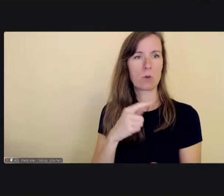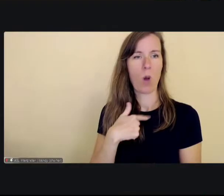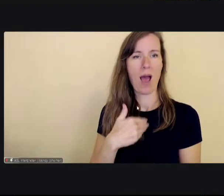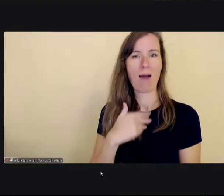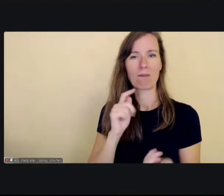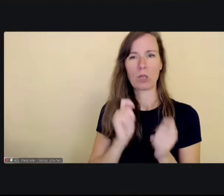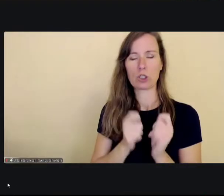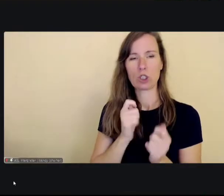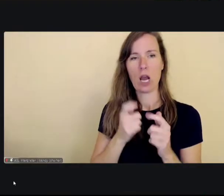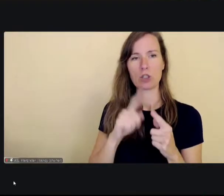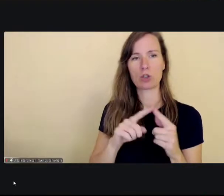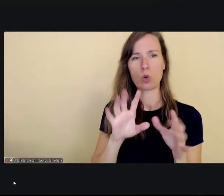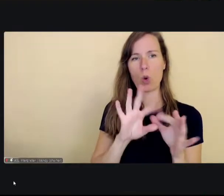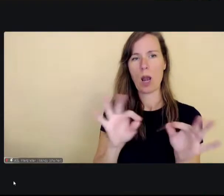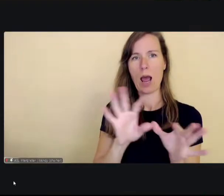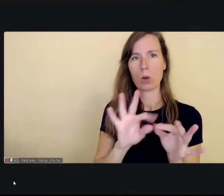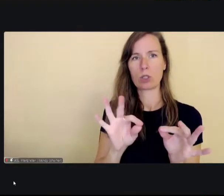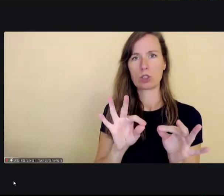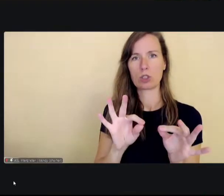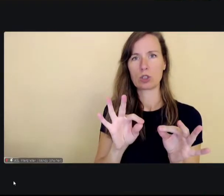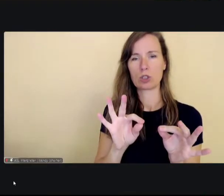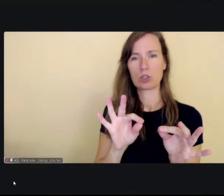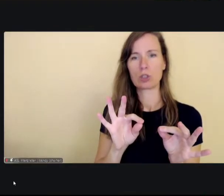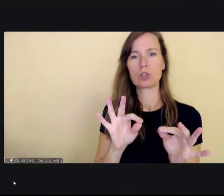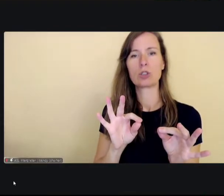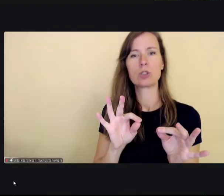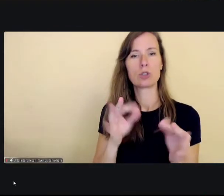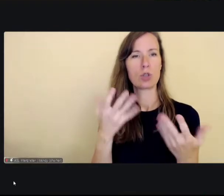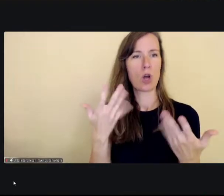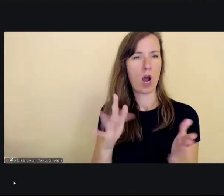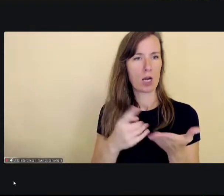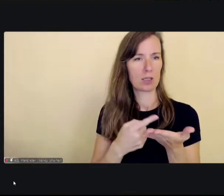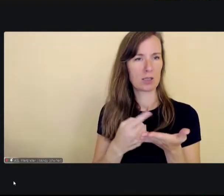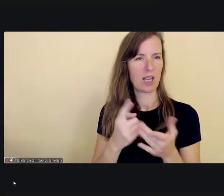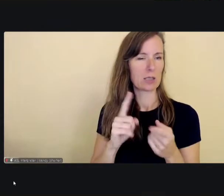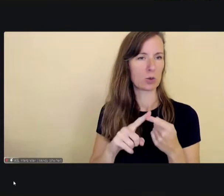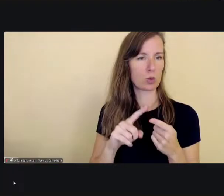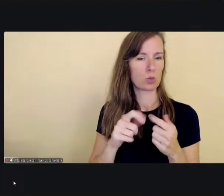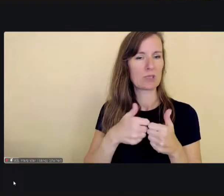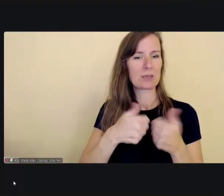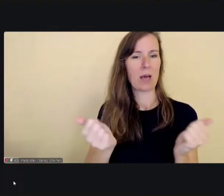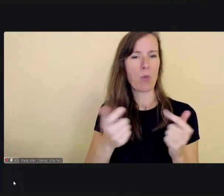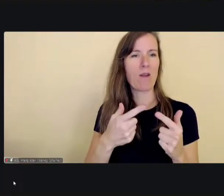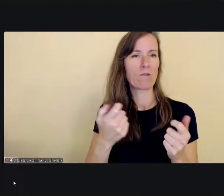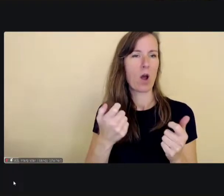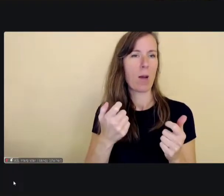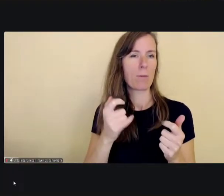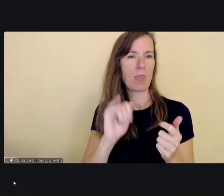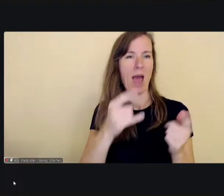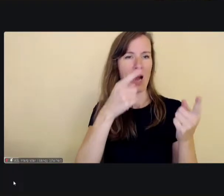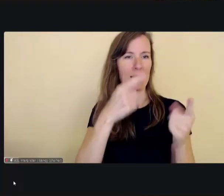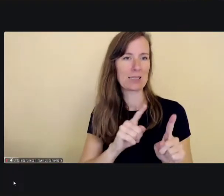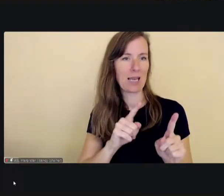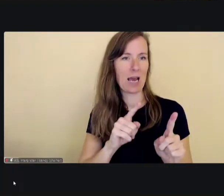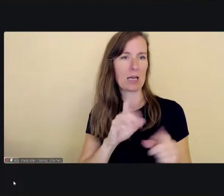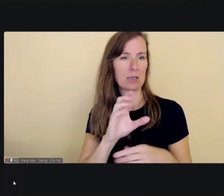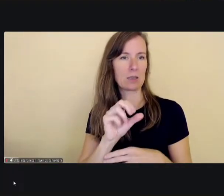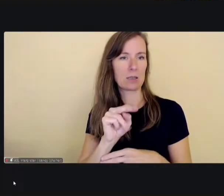language in the minutes, so it was discussed to just separate them out of the consent agenda, to consider them